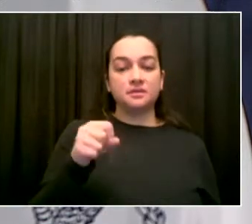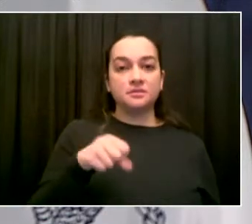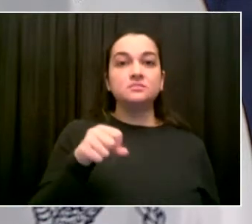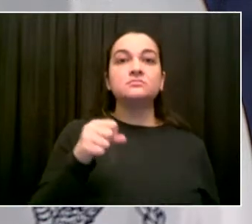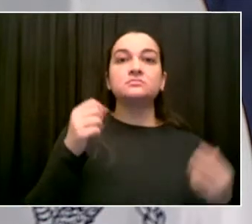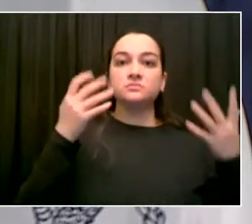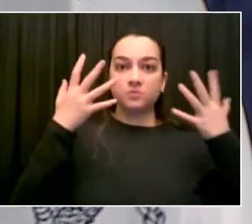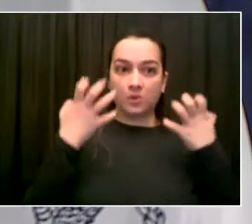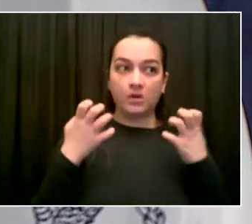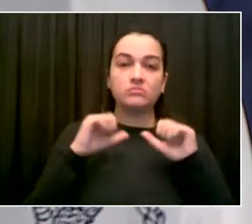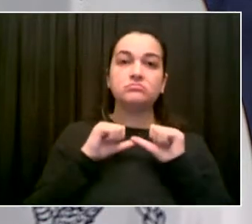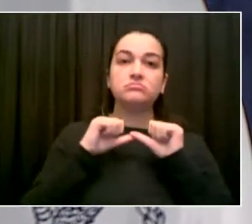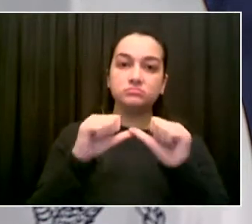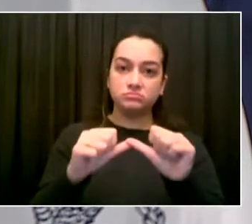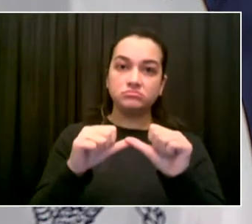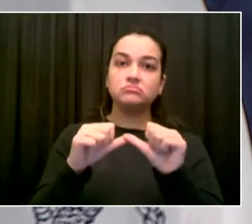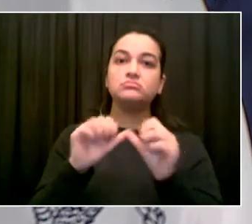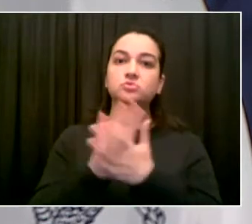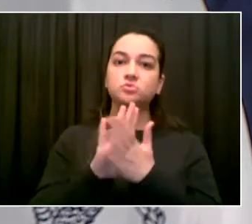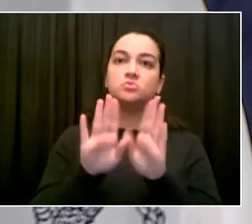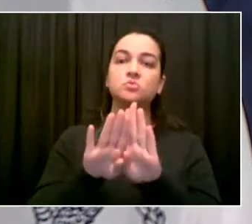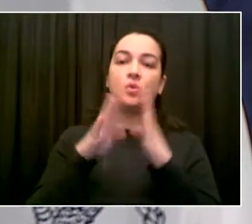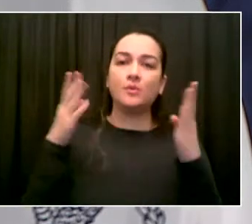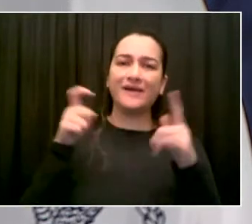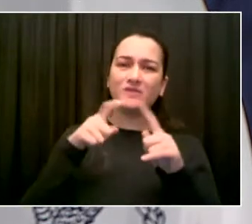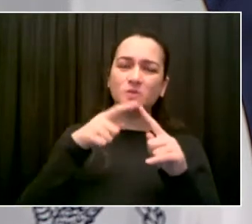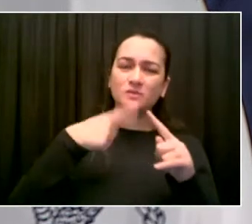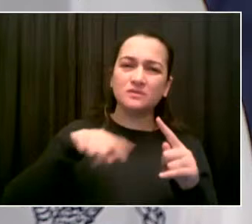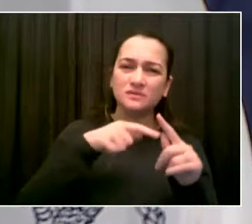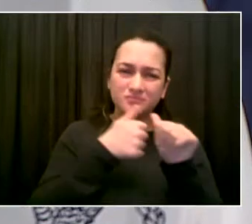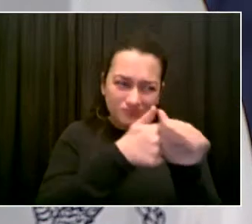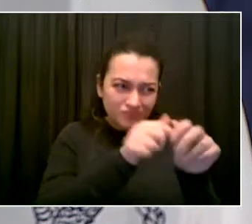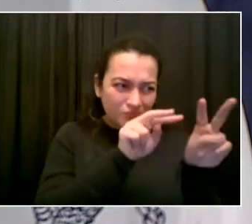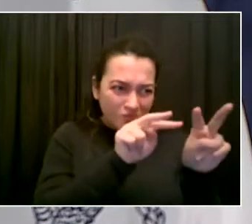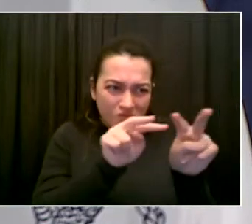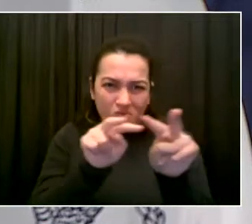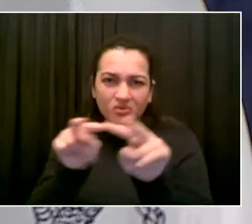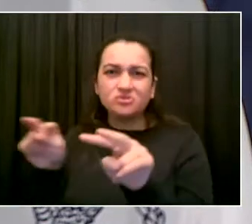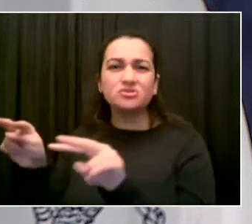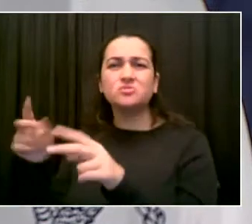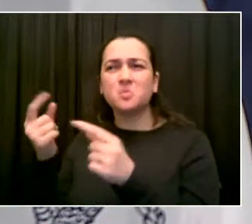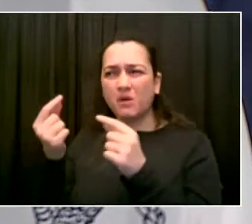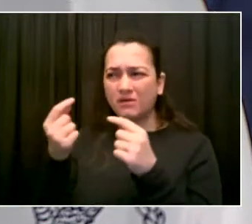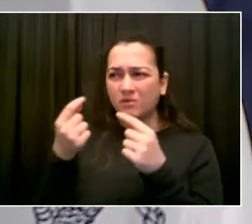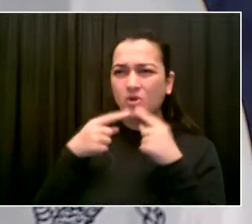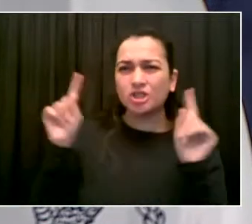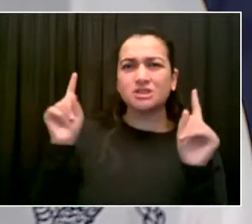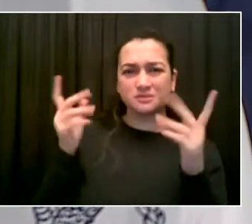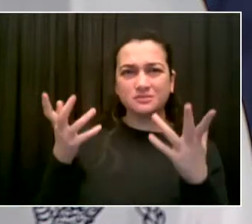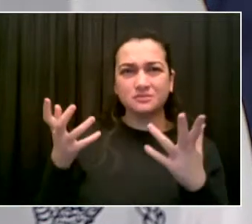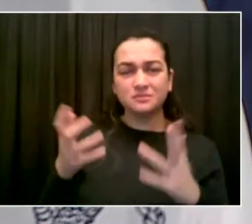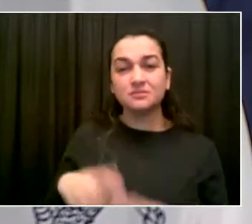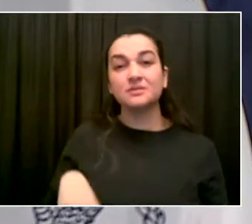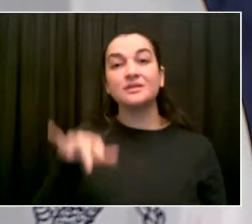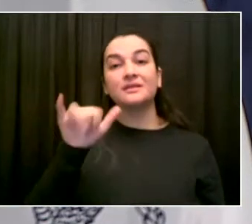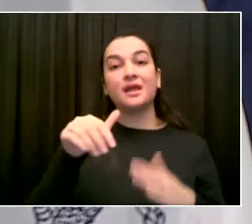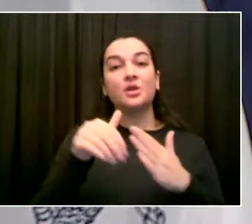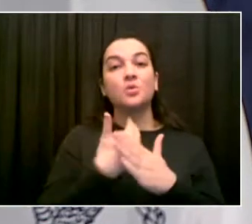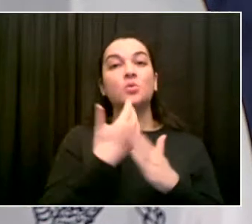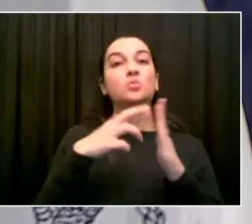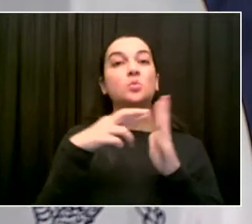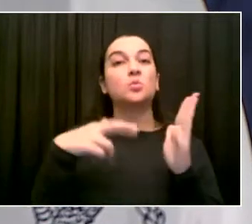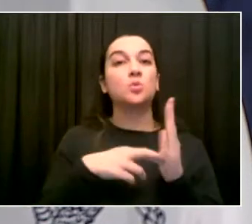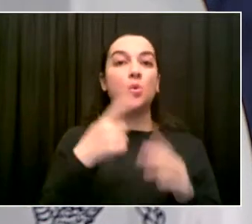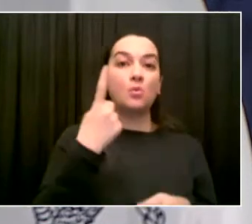this will overwhelmingly, I want to be really clear about that, Andrew, that we think the vast majority of closures won't